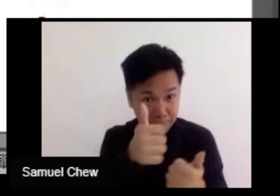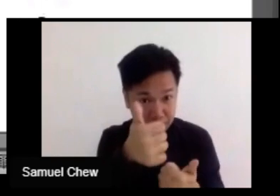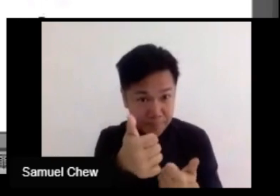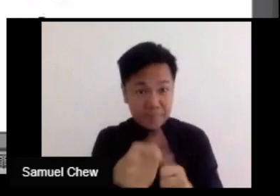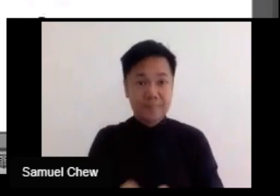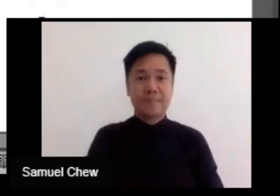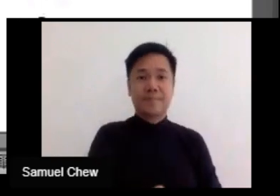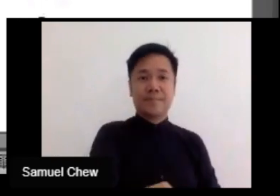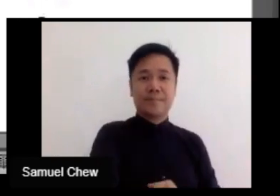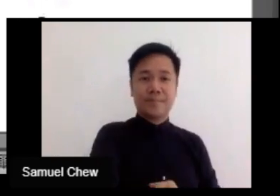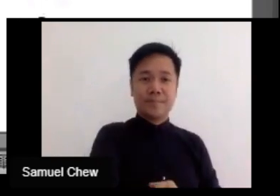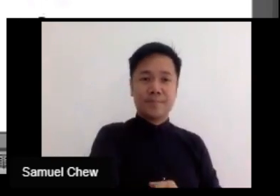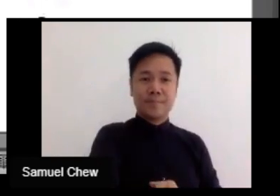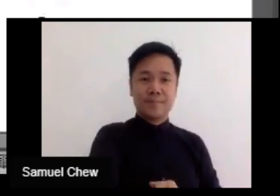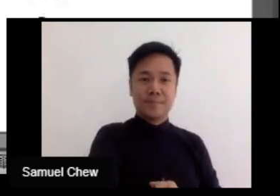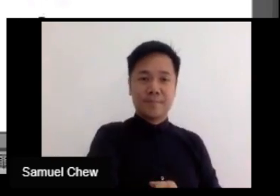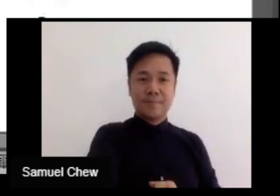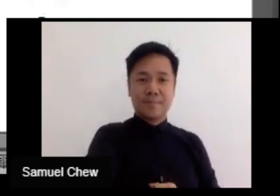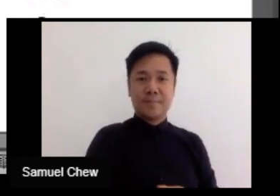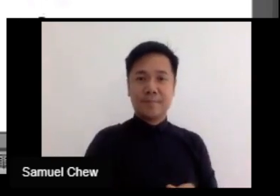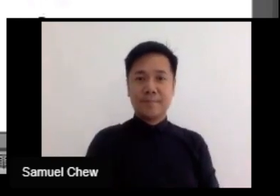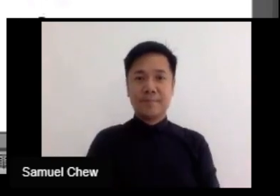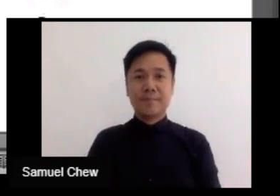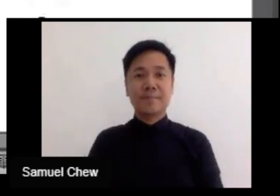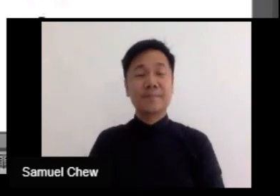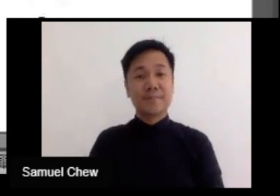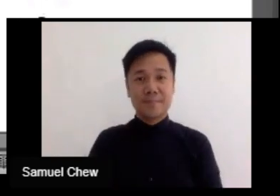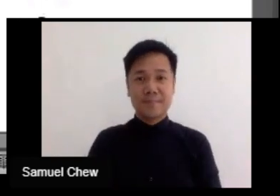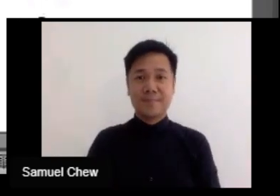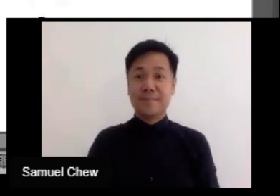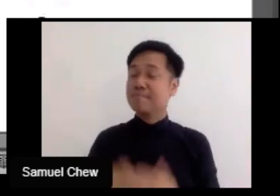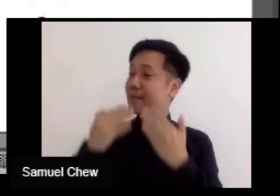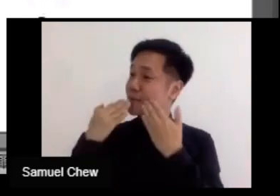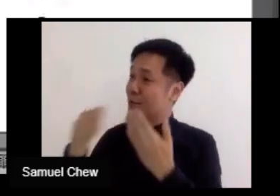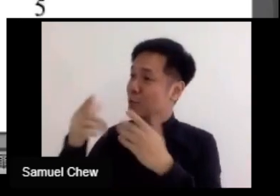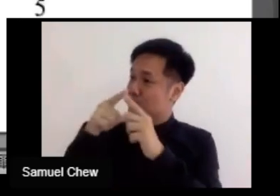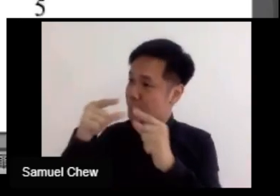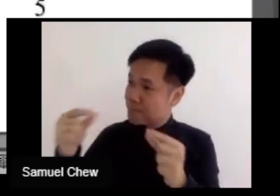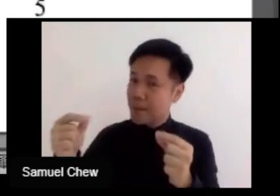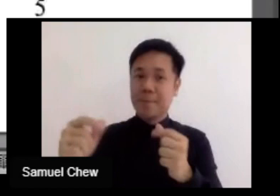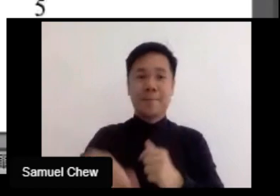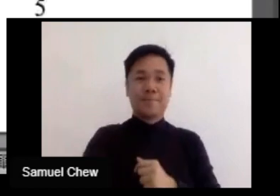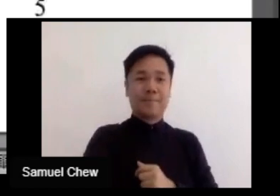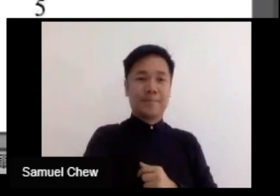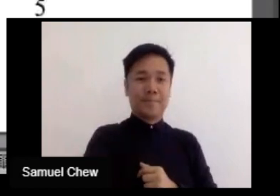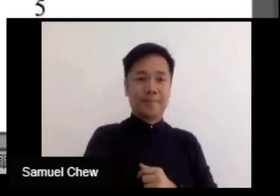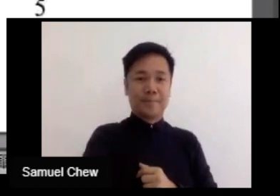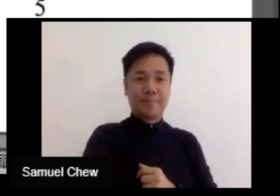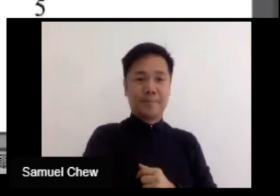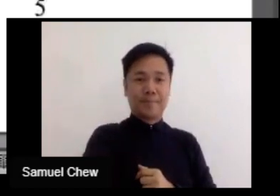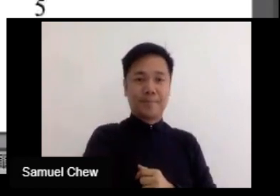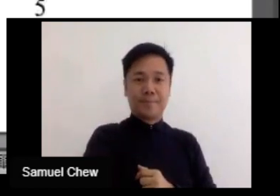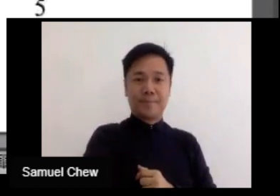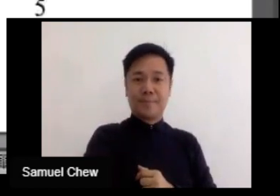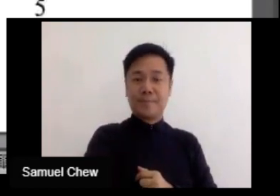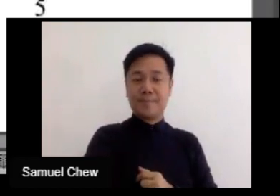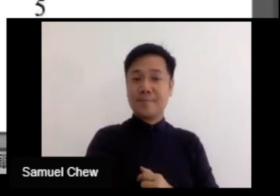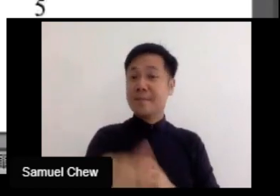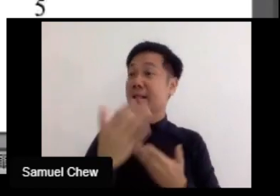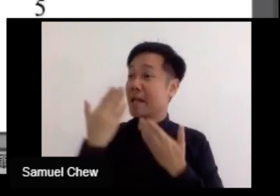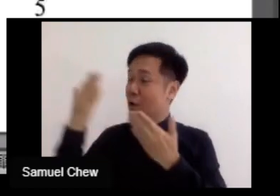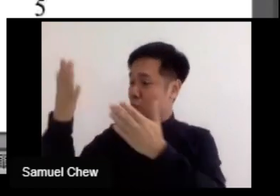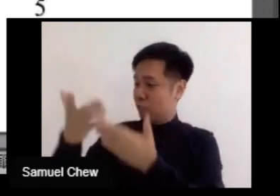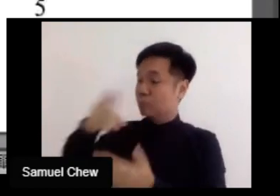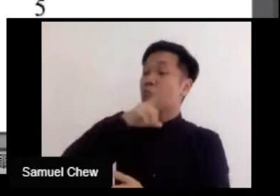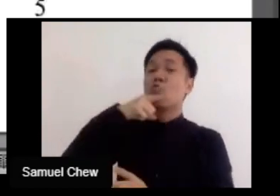Thank the distinguished delegation of Japan. May I now invite the distinguished delegation from Russian Federation